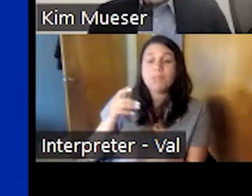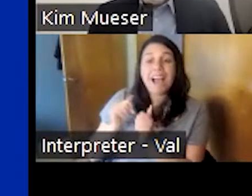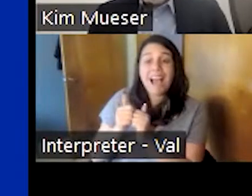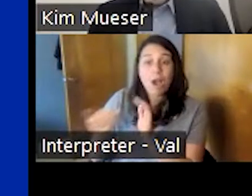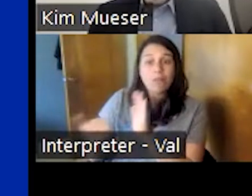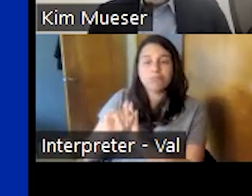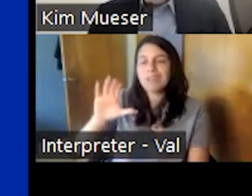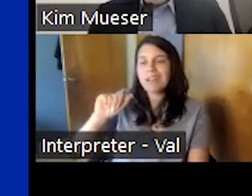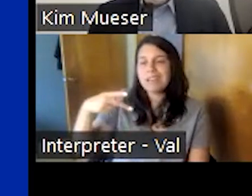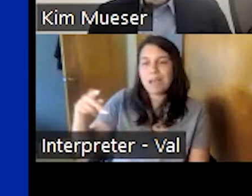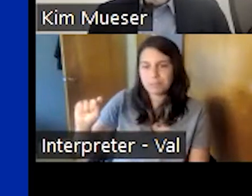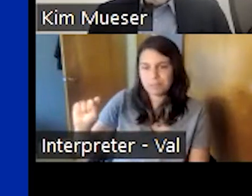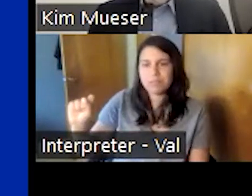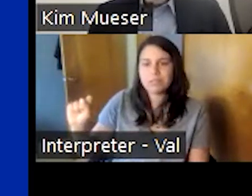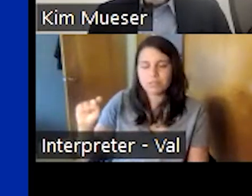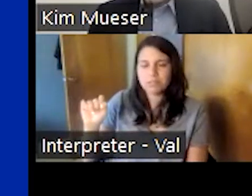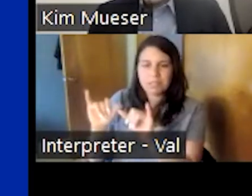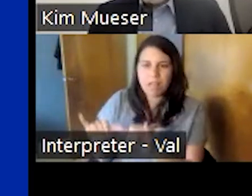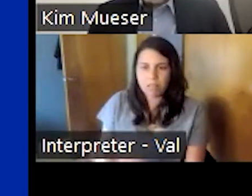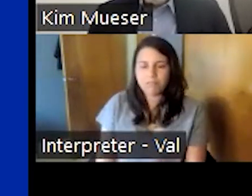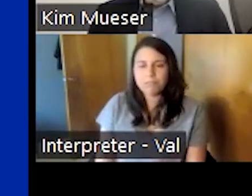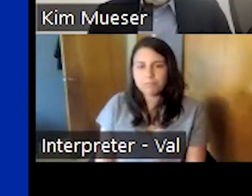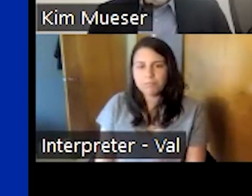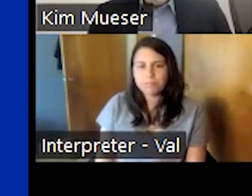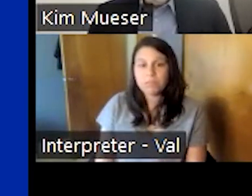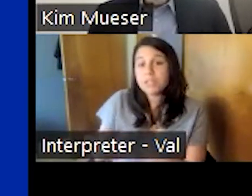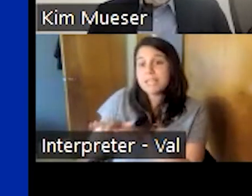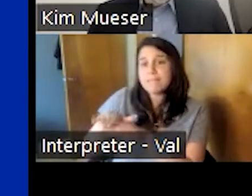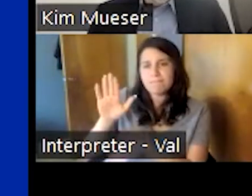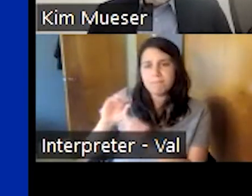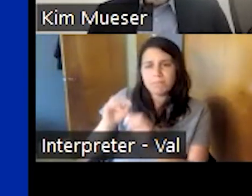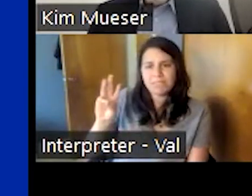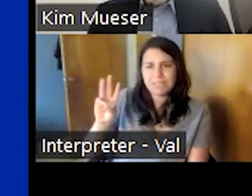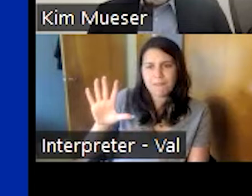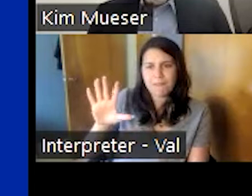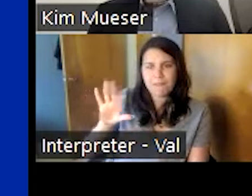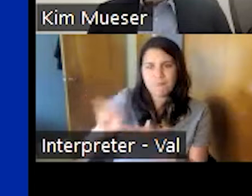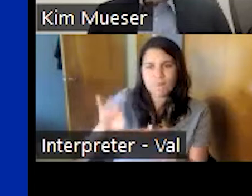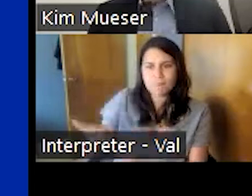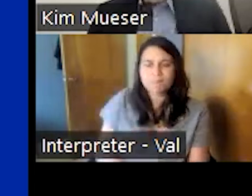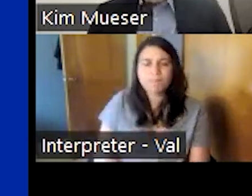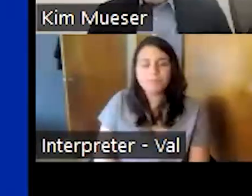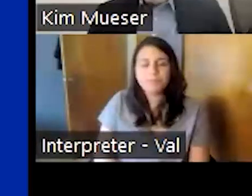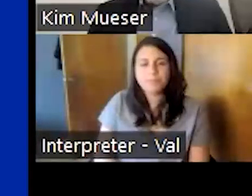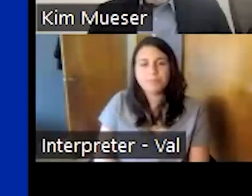clinician administered PTSD scale, of 65 or more. We required that